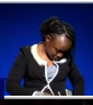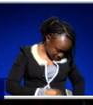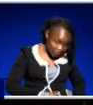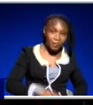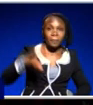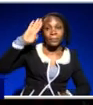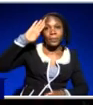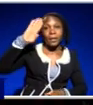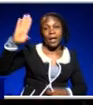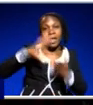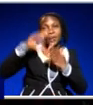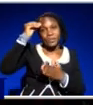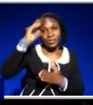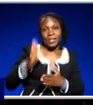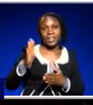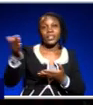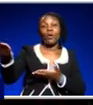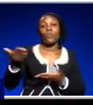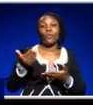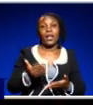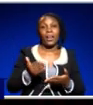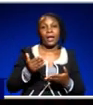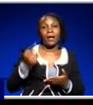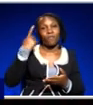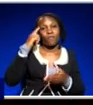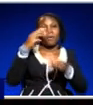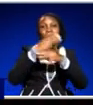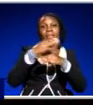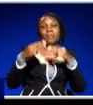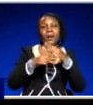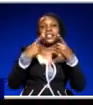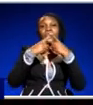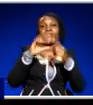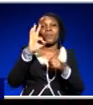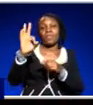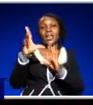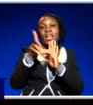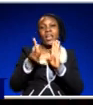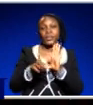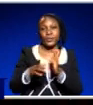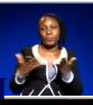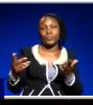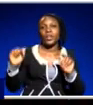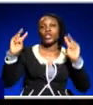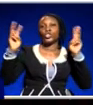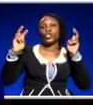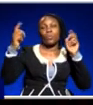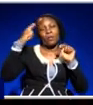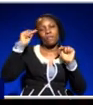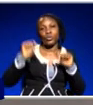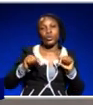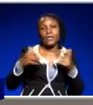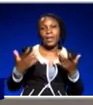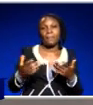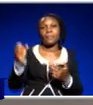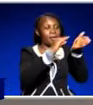Hello students, welcome to Mathematics Form 3 lesson. The topic of our interest today